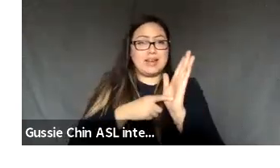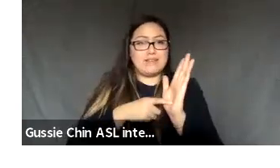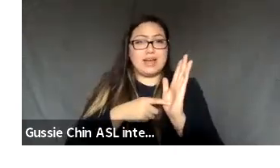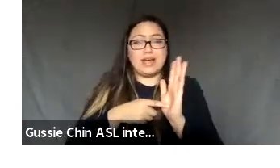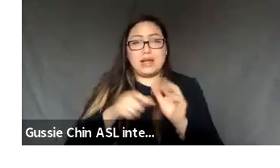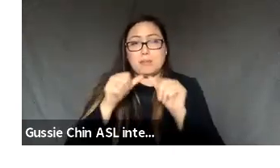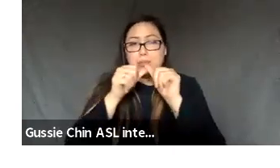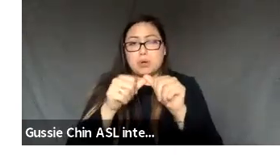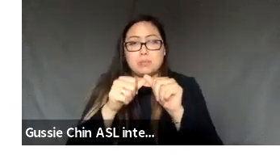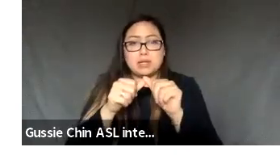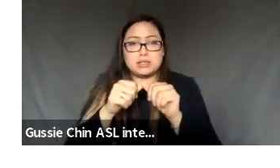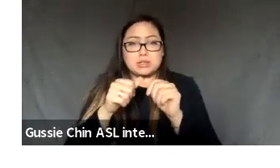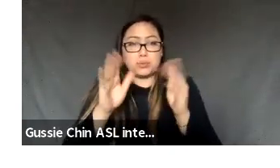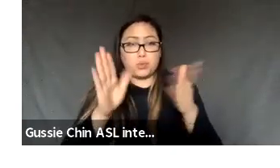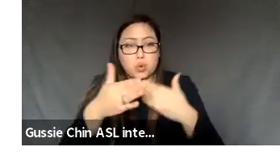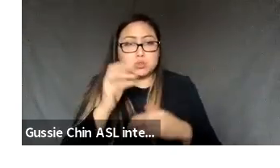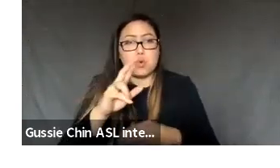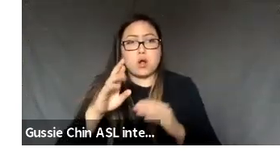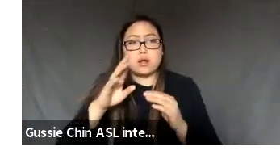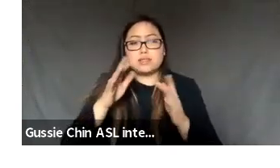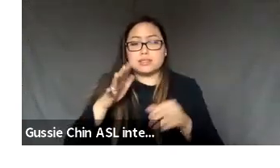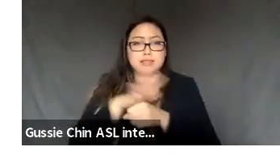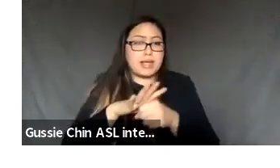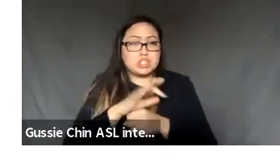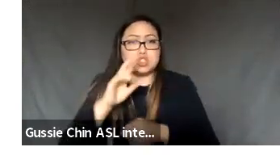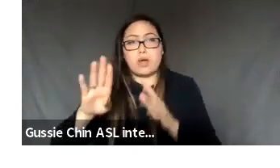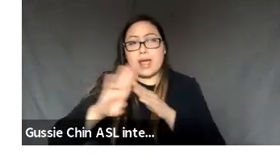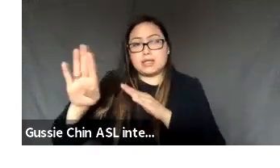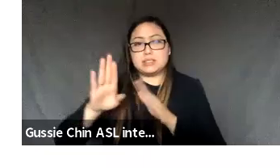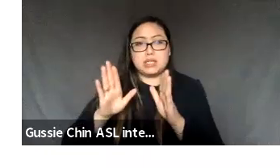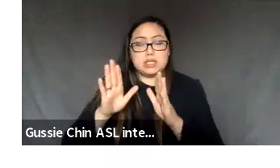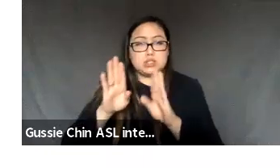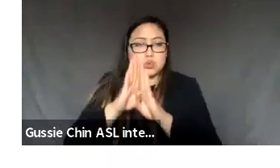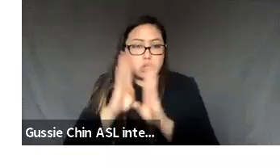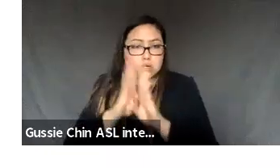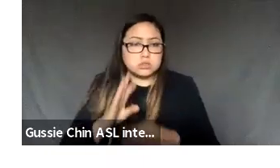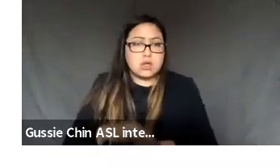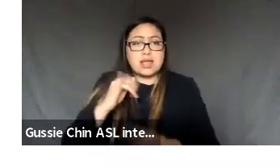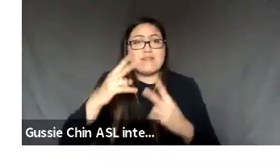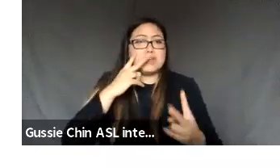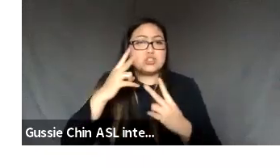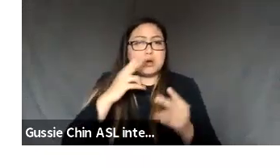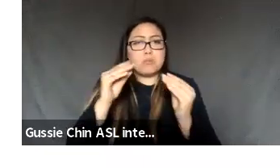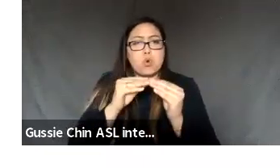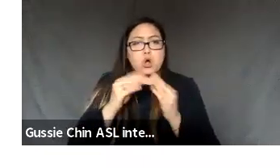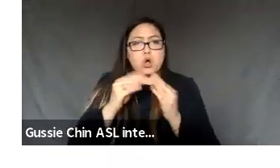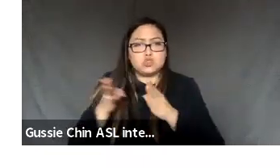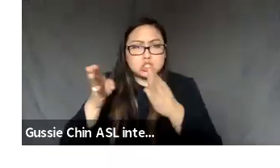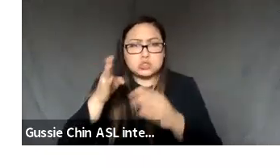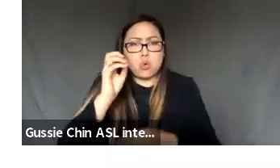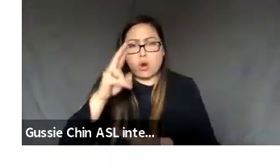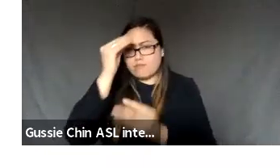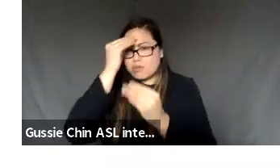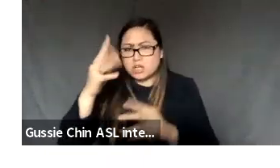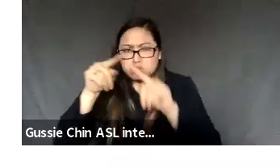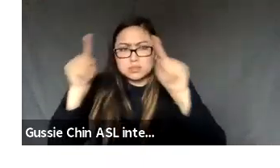doors. Visual signs are going to be those that are directional and informational. And signs that are exempt are those that are temporary, a